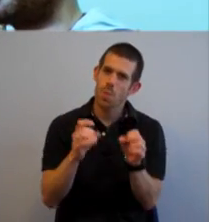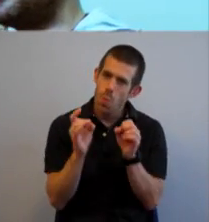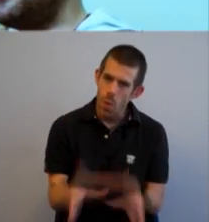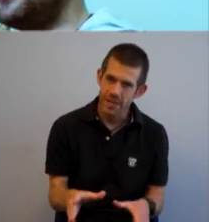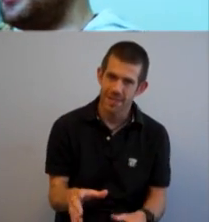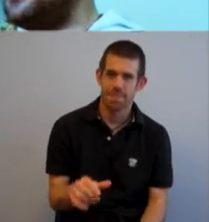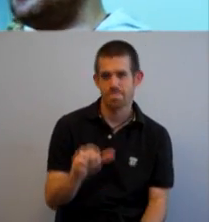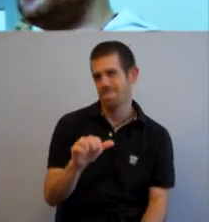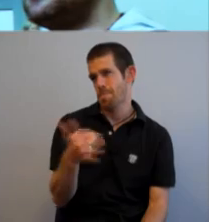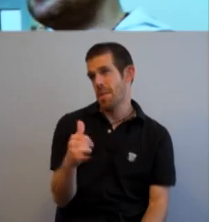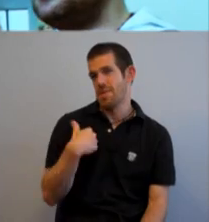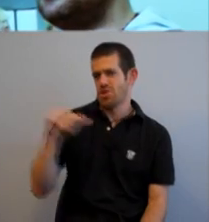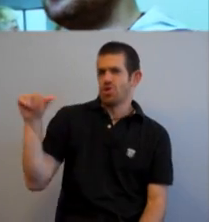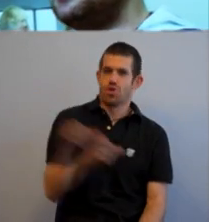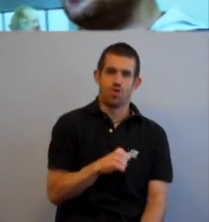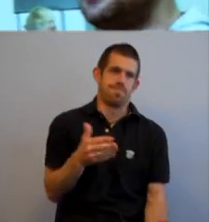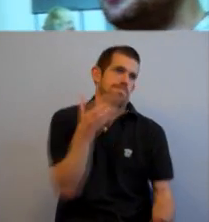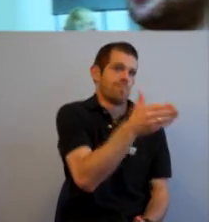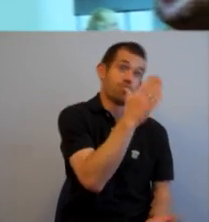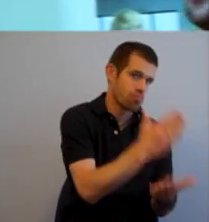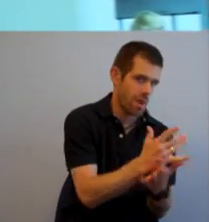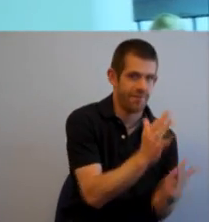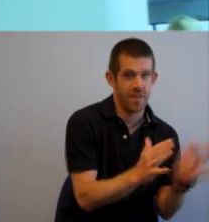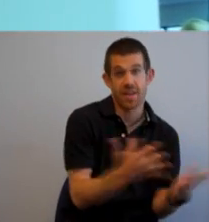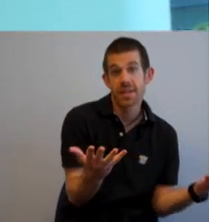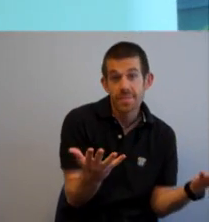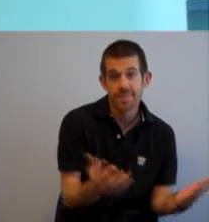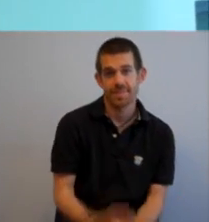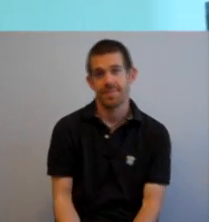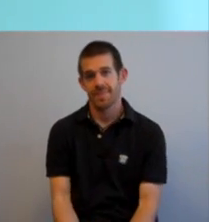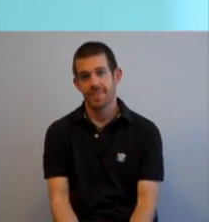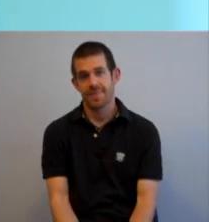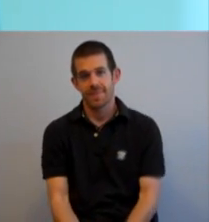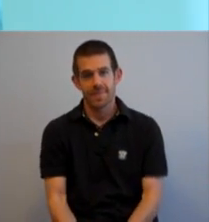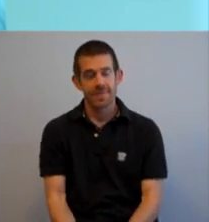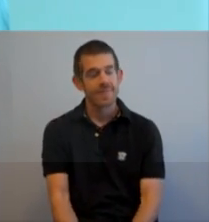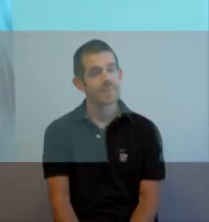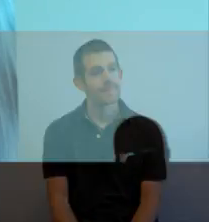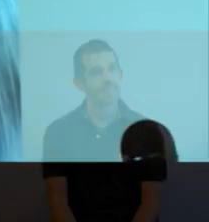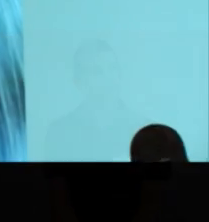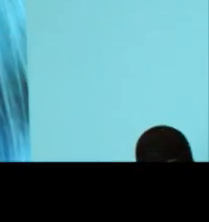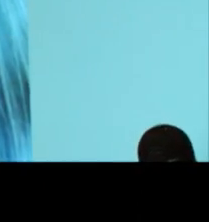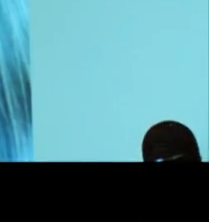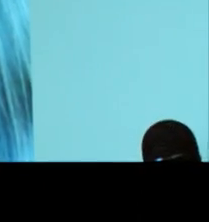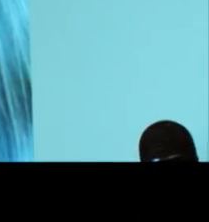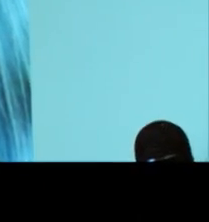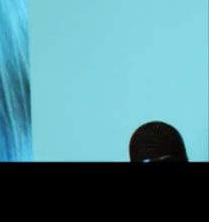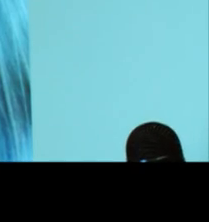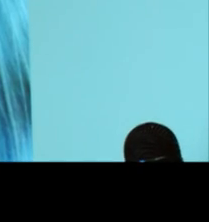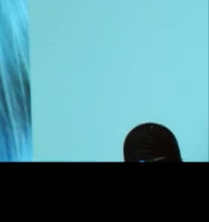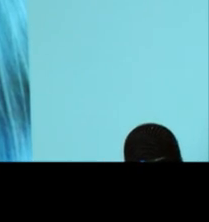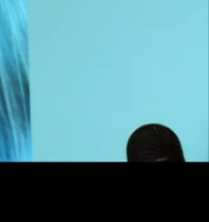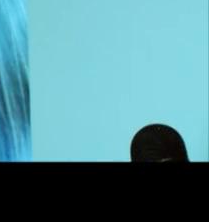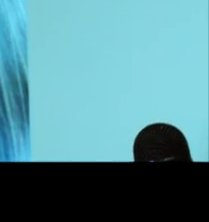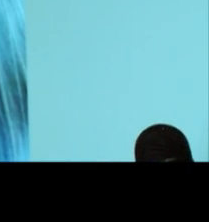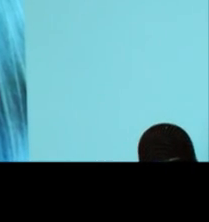that we're not available to deal with that incident. It means that someone who's really needing a fire engine would not be